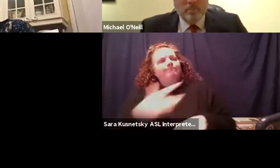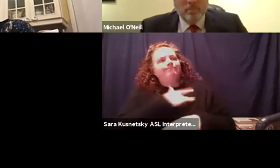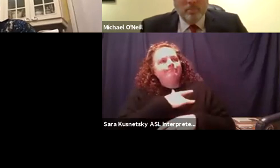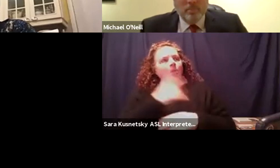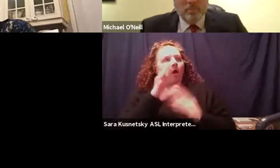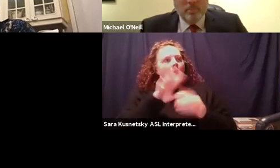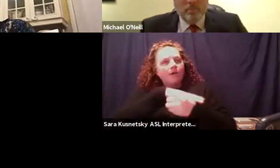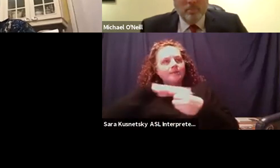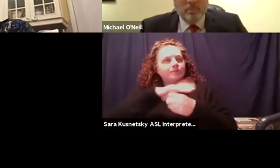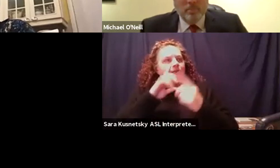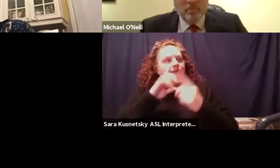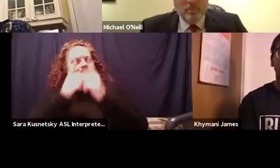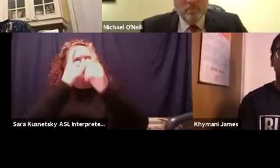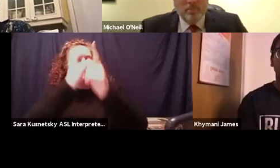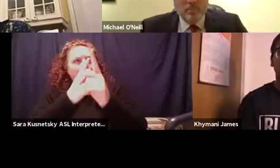towards.